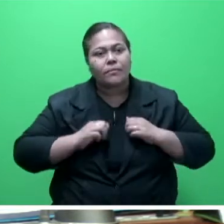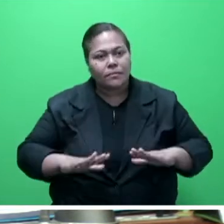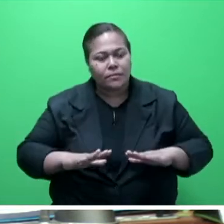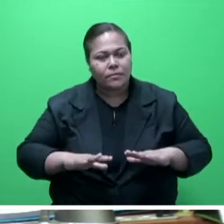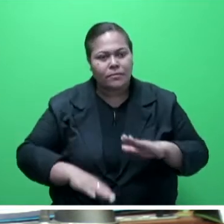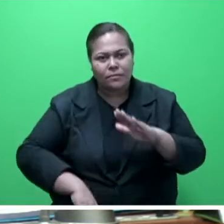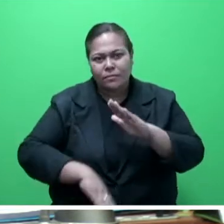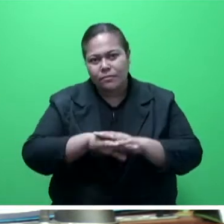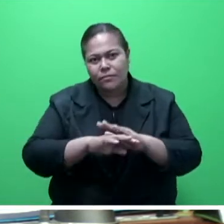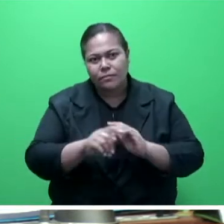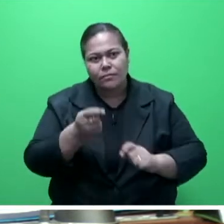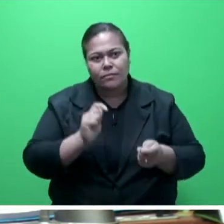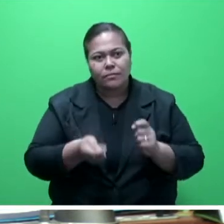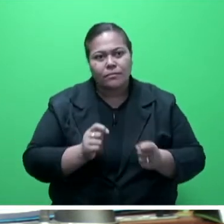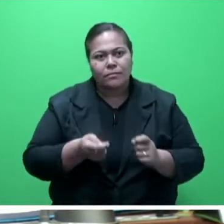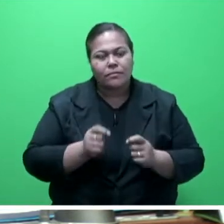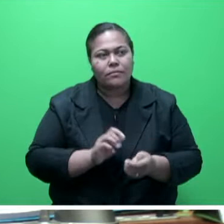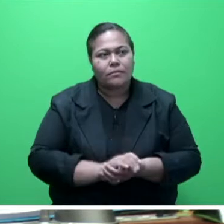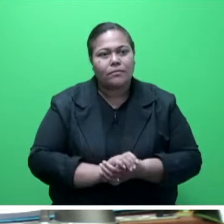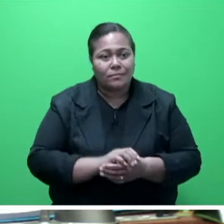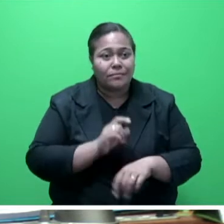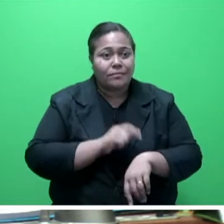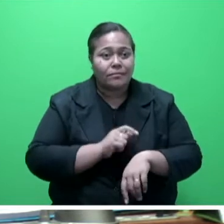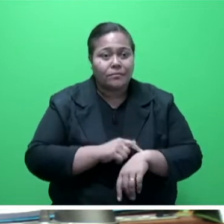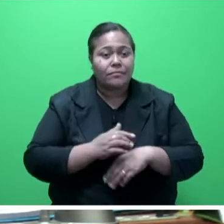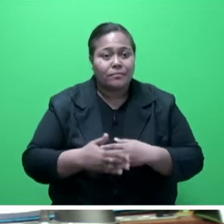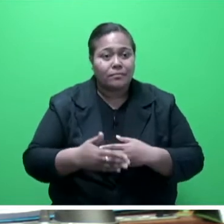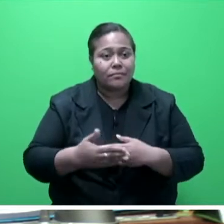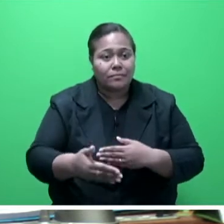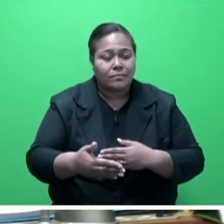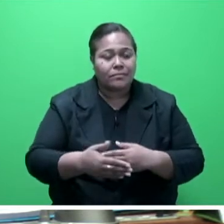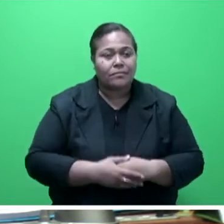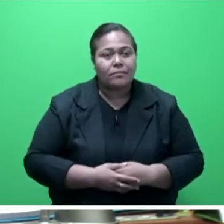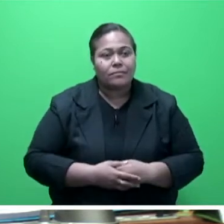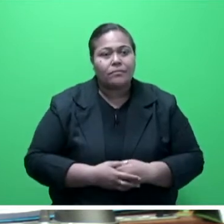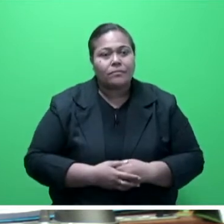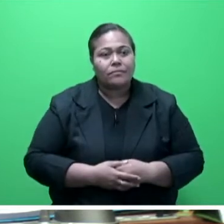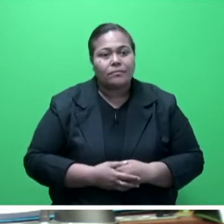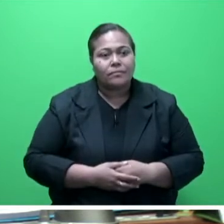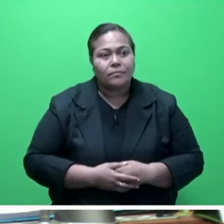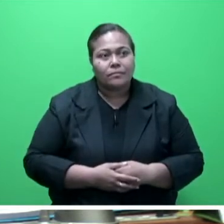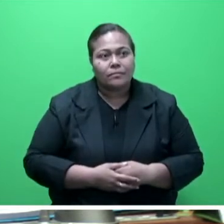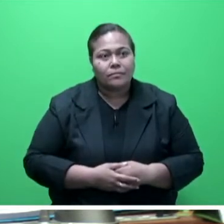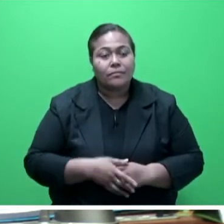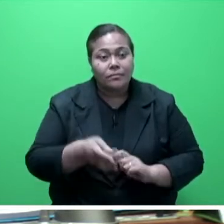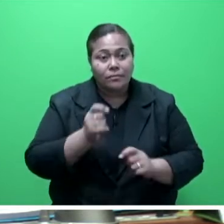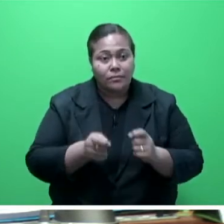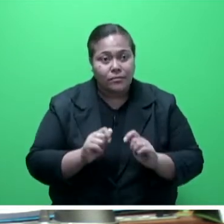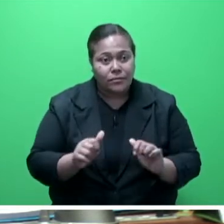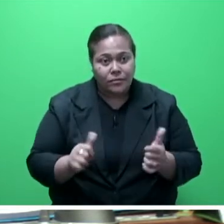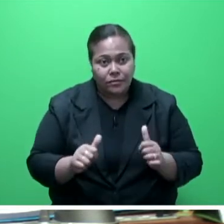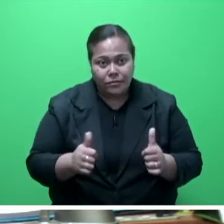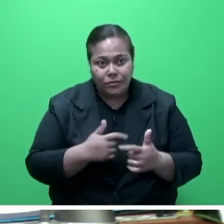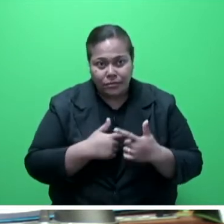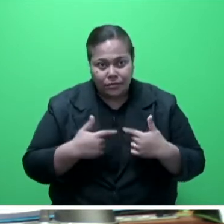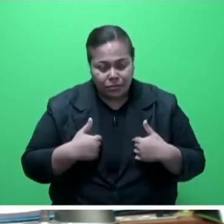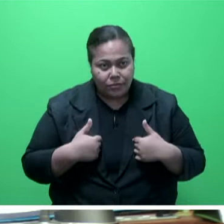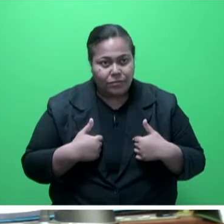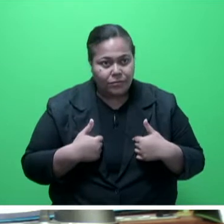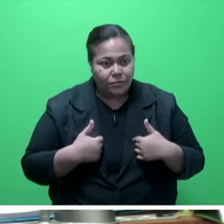testing of entire Fiji herd, so it will take time to do that. So when the testing is done and we find an animal to